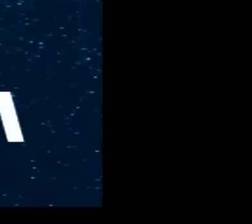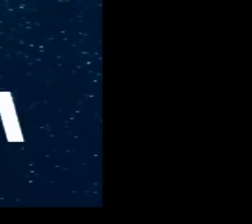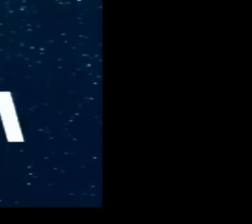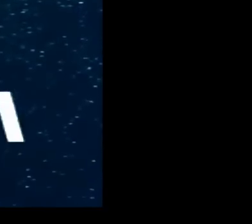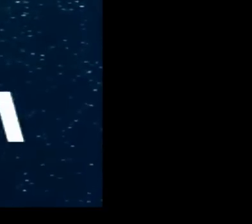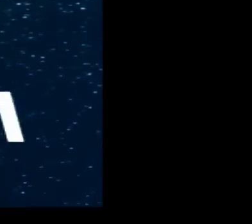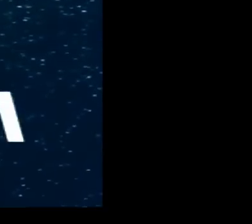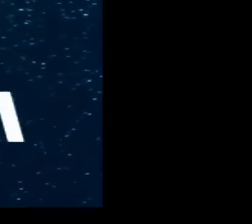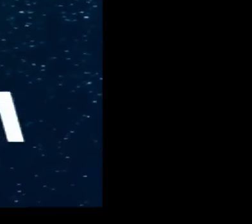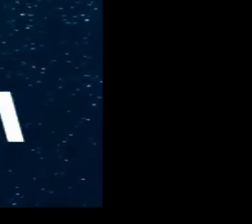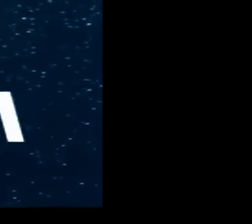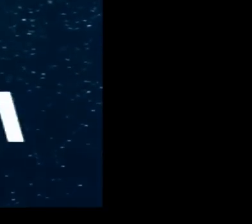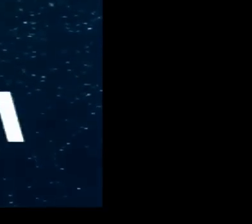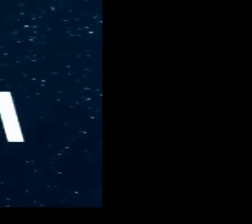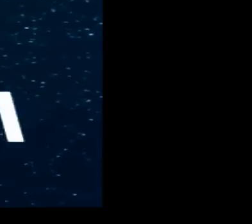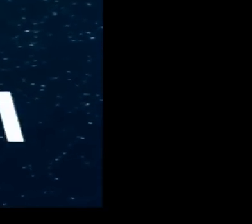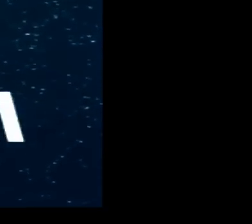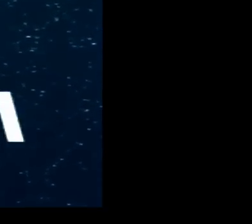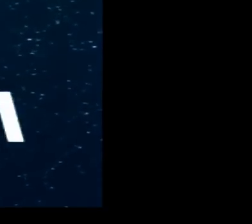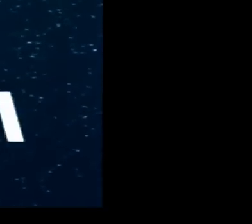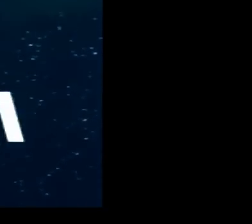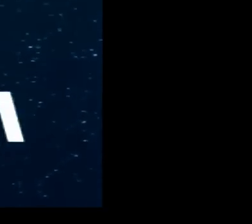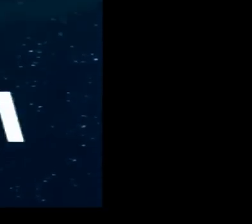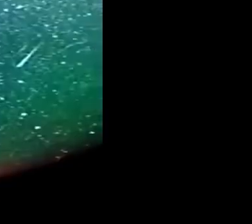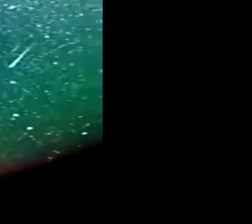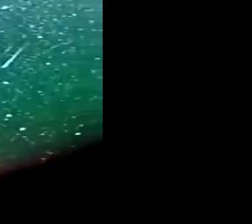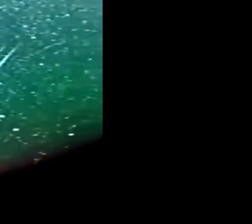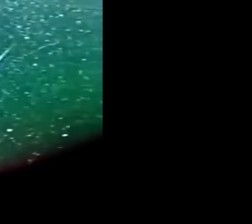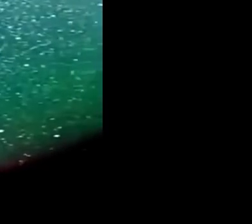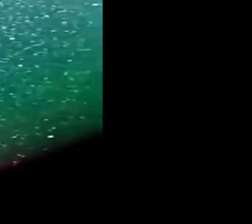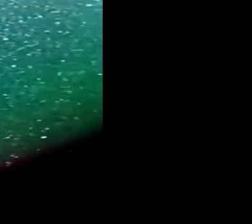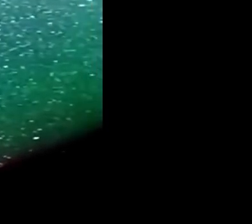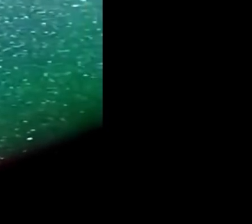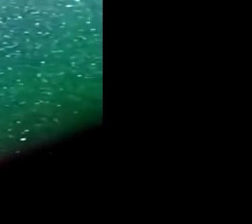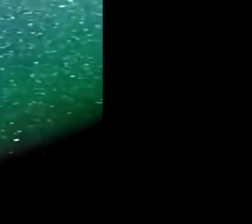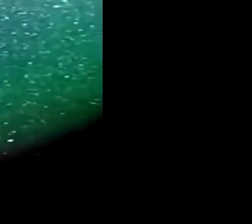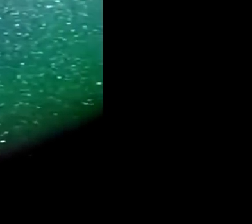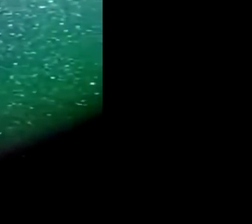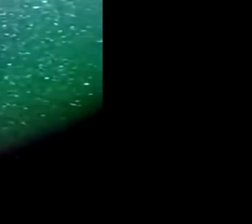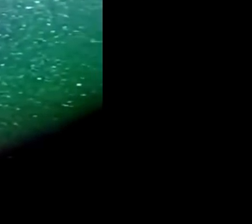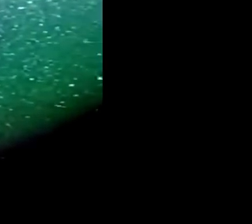Oh, there goes a little bit. But they don't have the audio